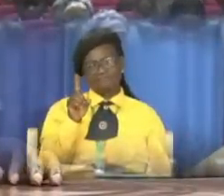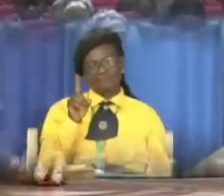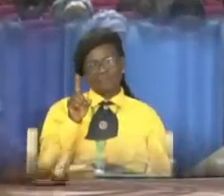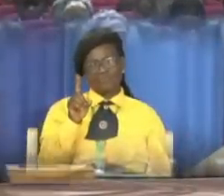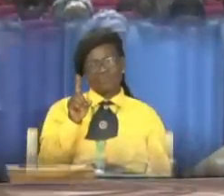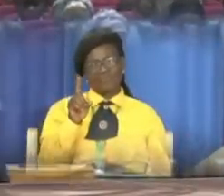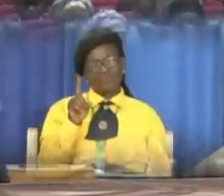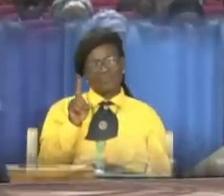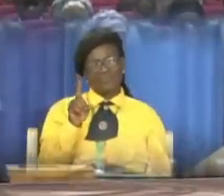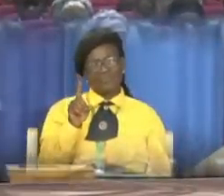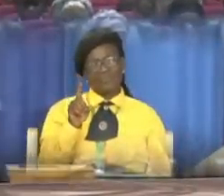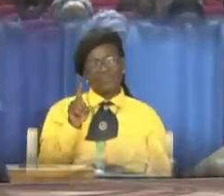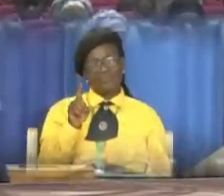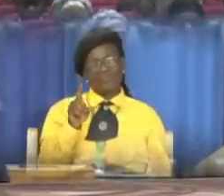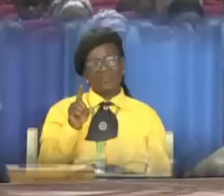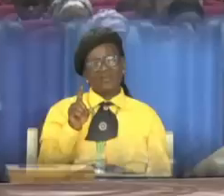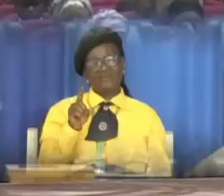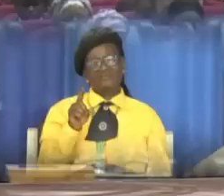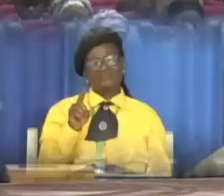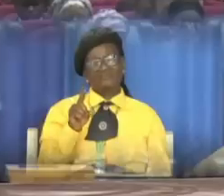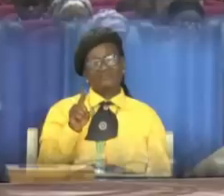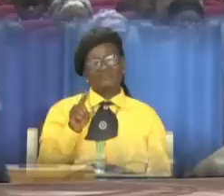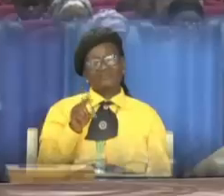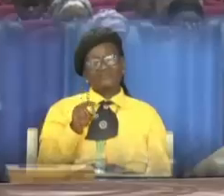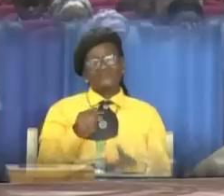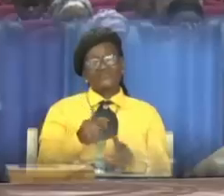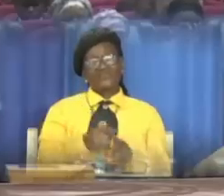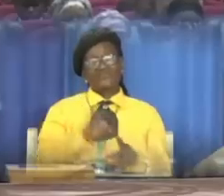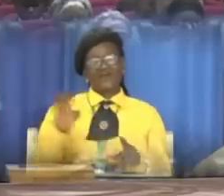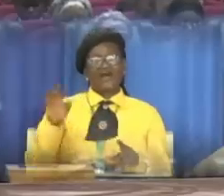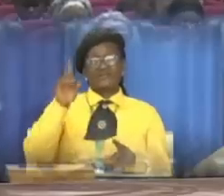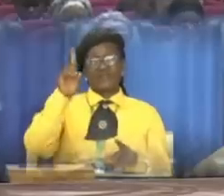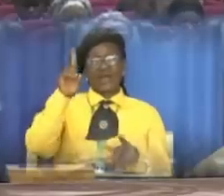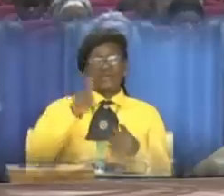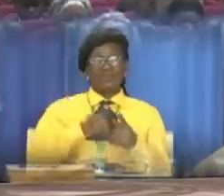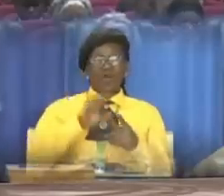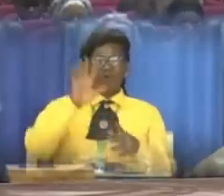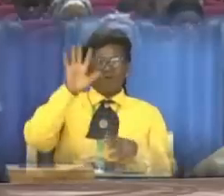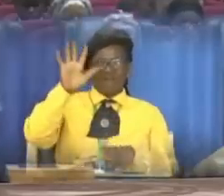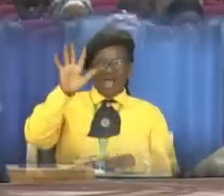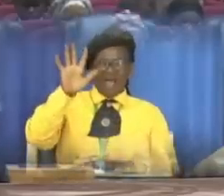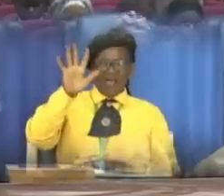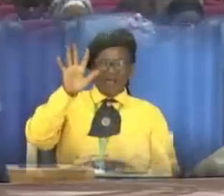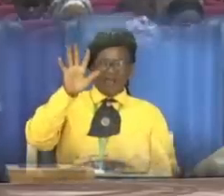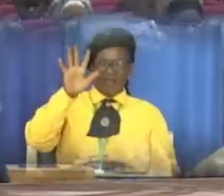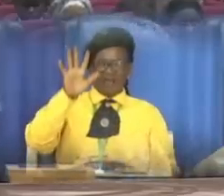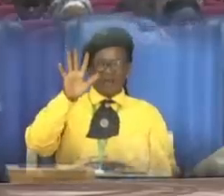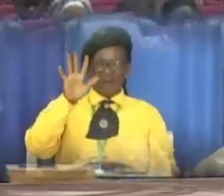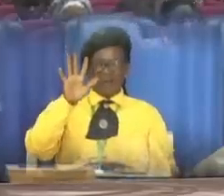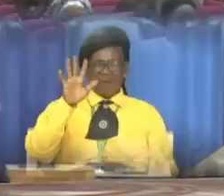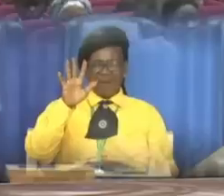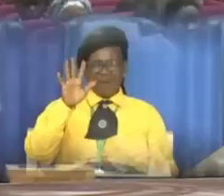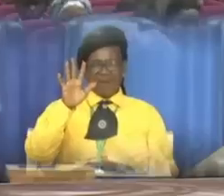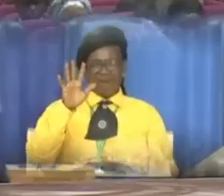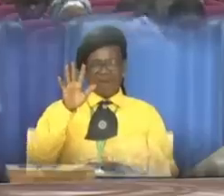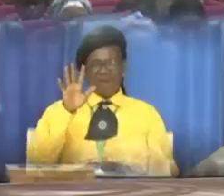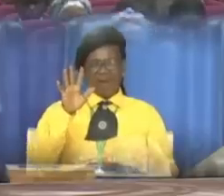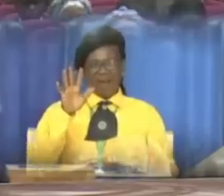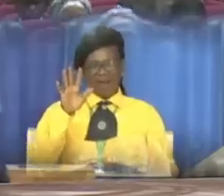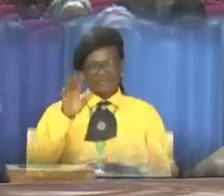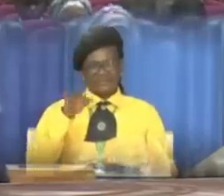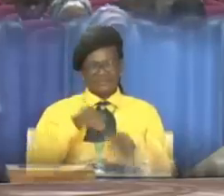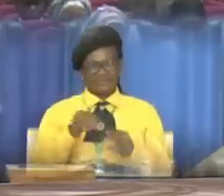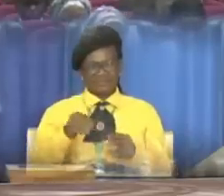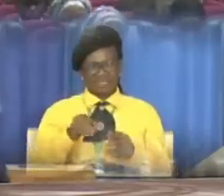I'll be reading my own from verse 1 to 5. I know they read their own from verse 1 to 3. In